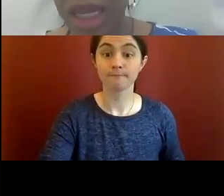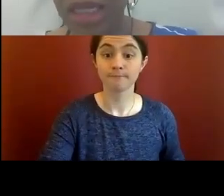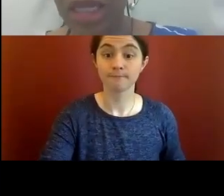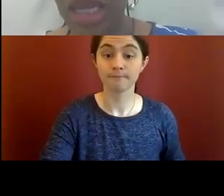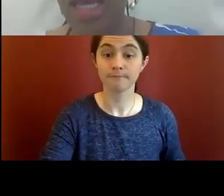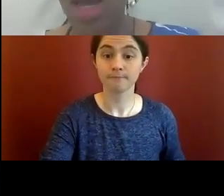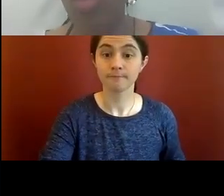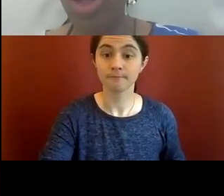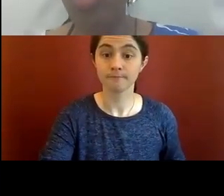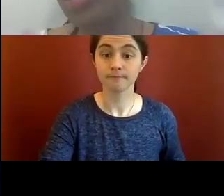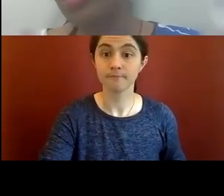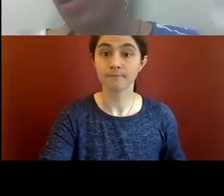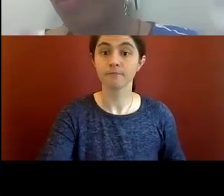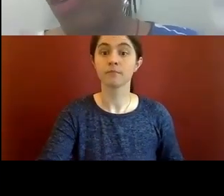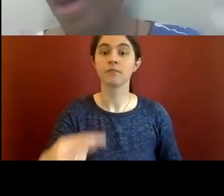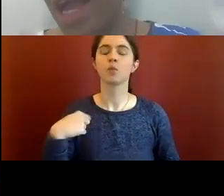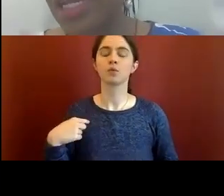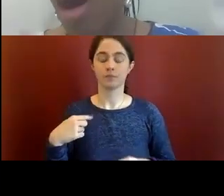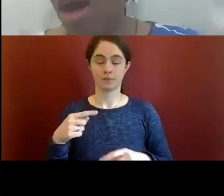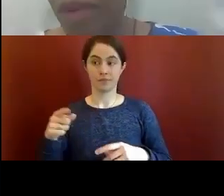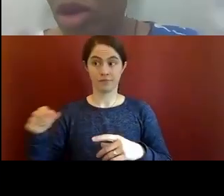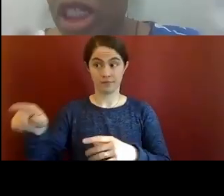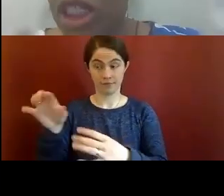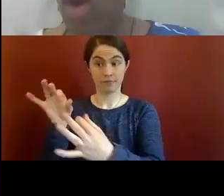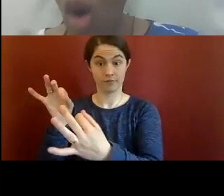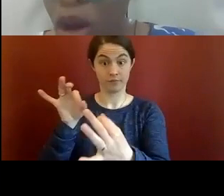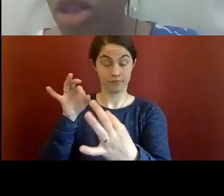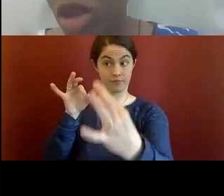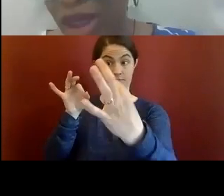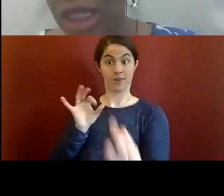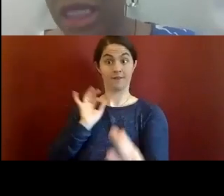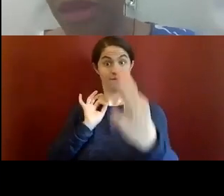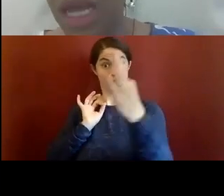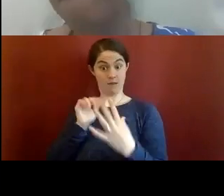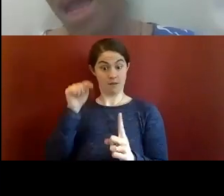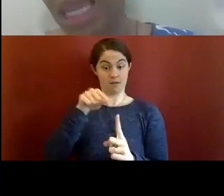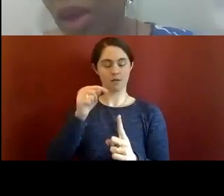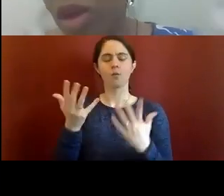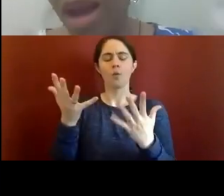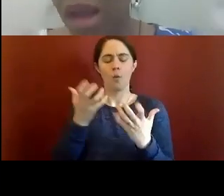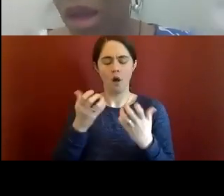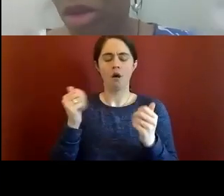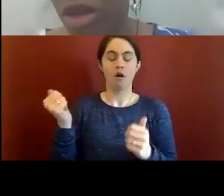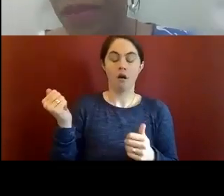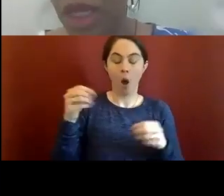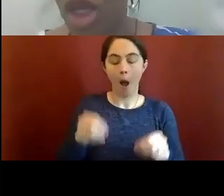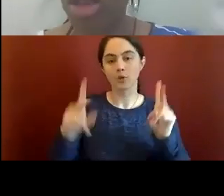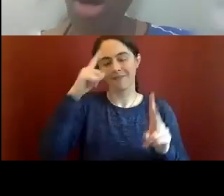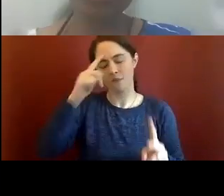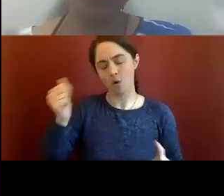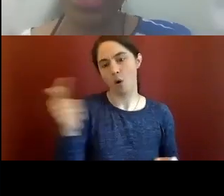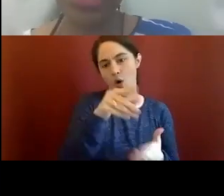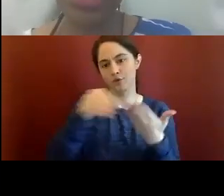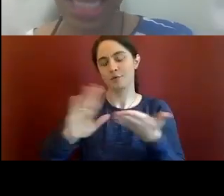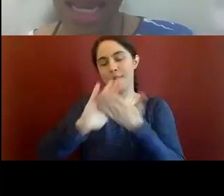one is we want to provide opportunities for all students to become bilingual, bicultural. So